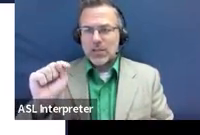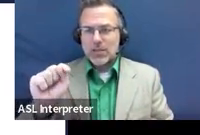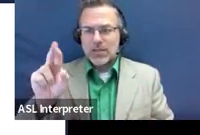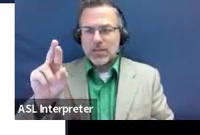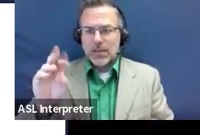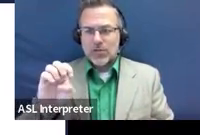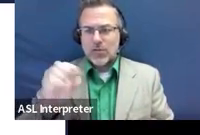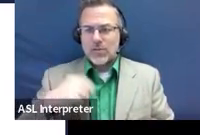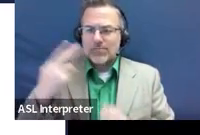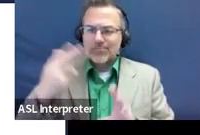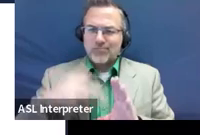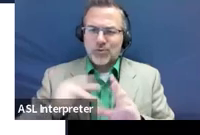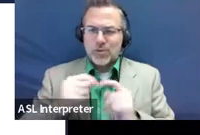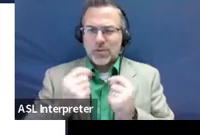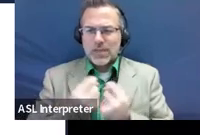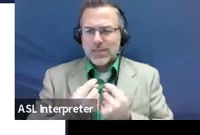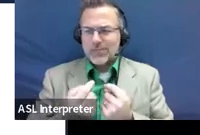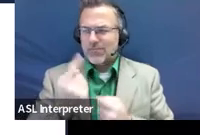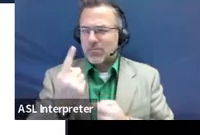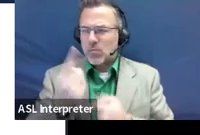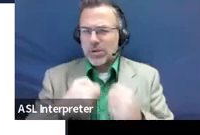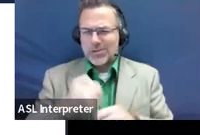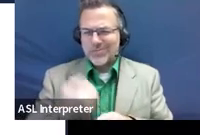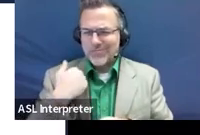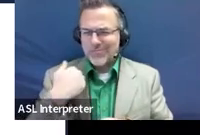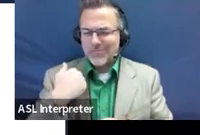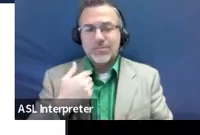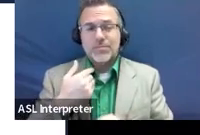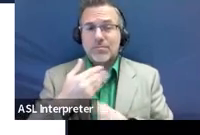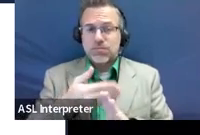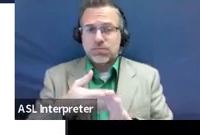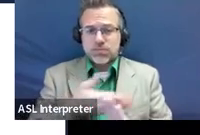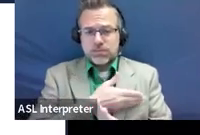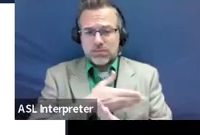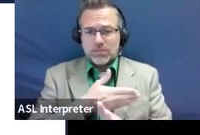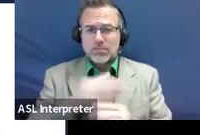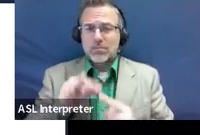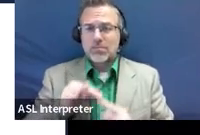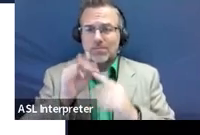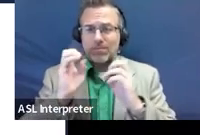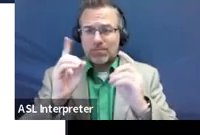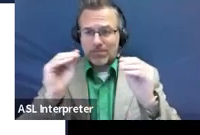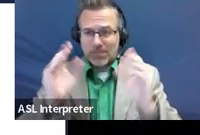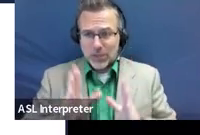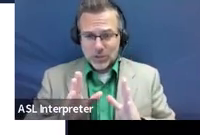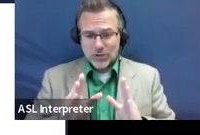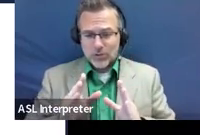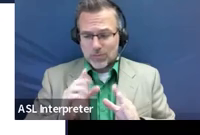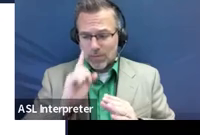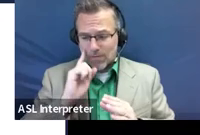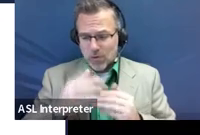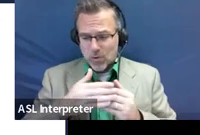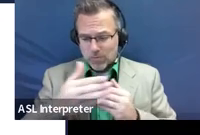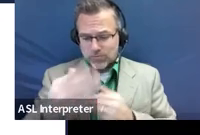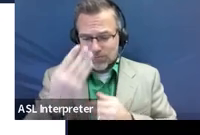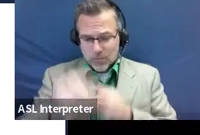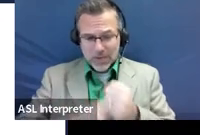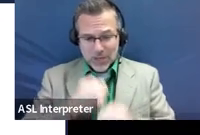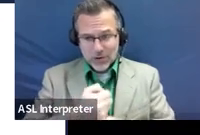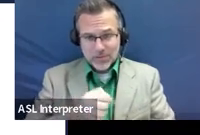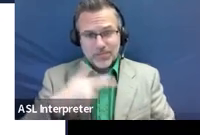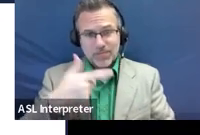I joined the team a little over a year ago. Before that, I was a special ed teacher for 14 years. And